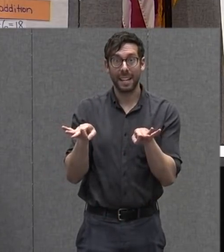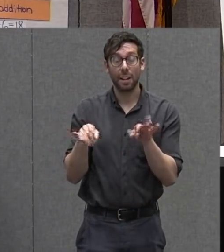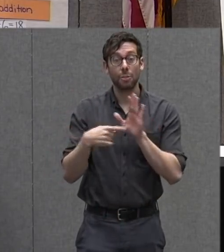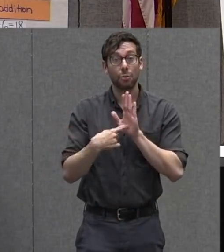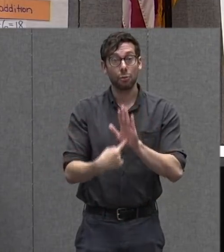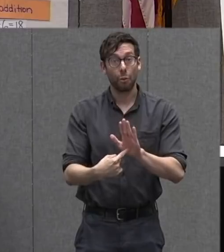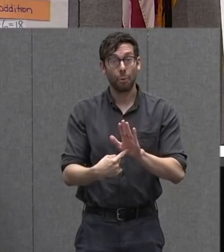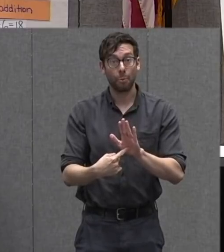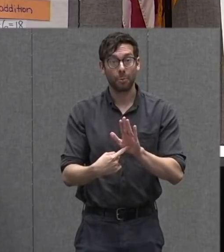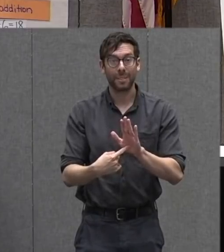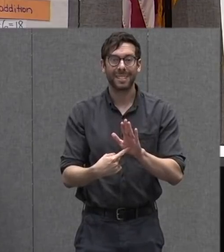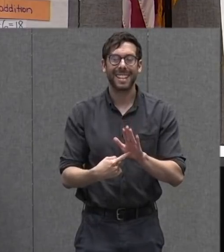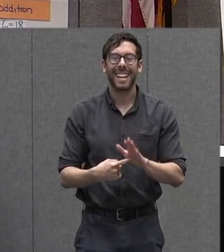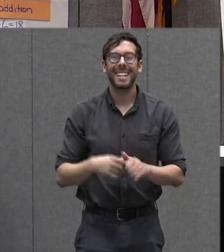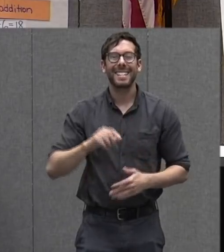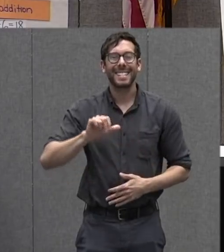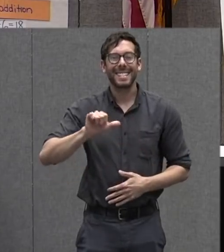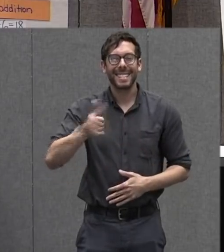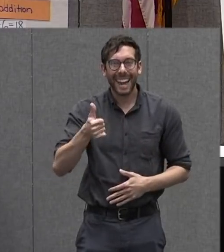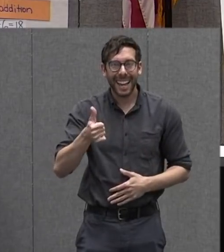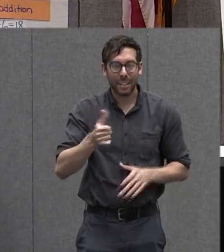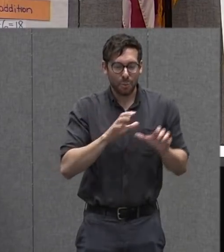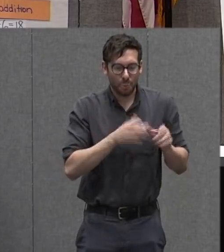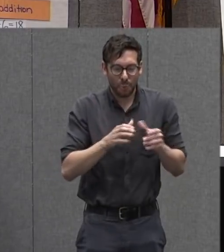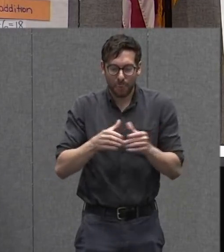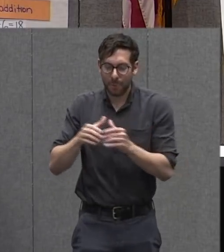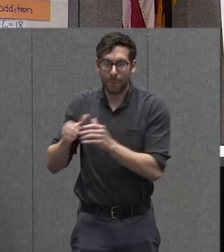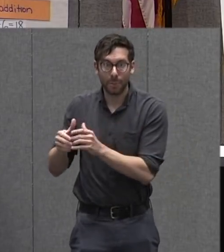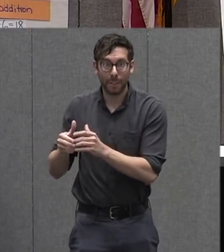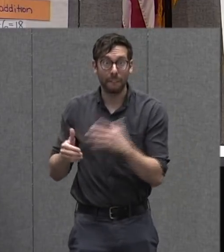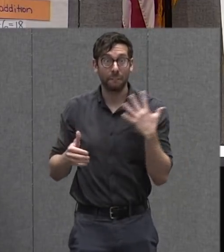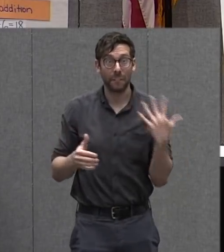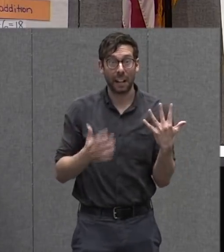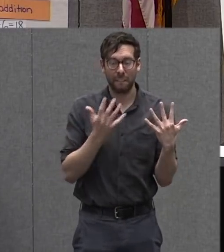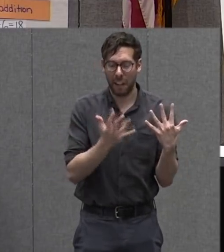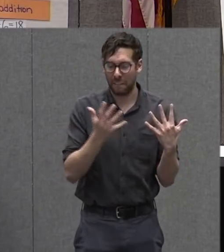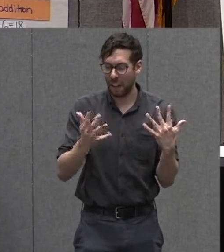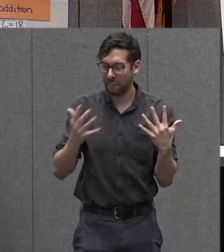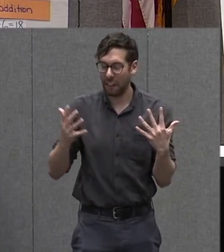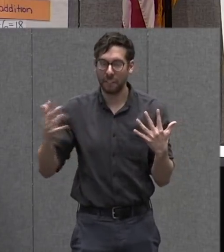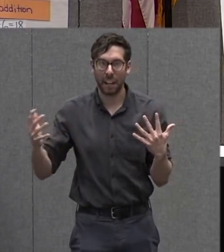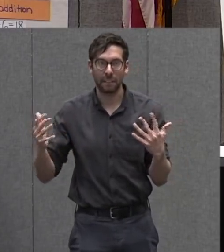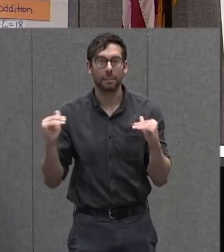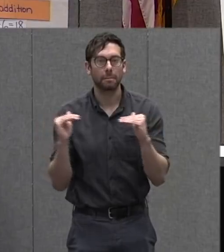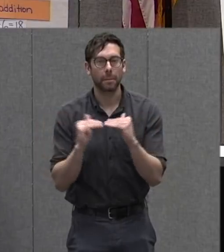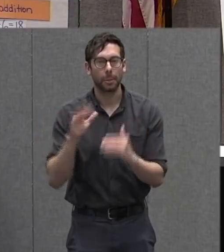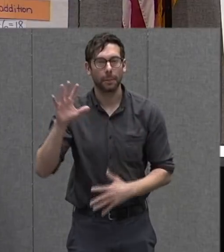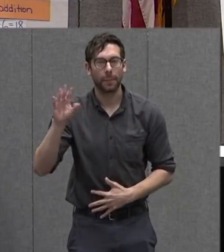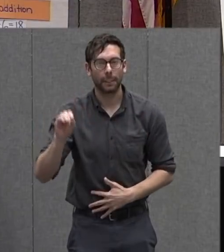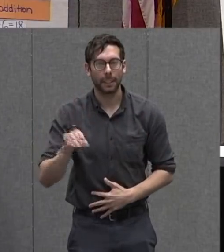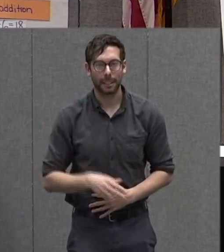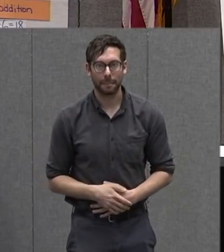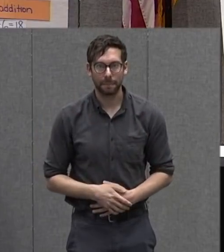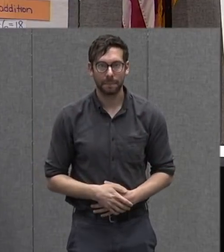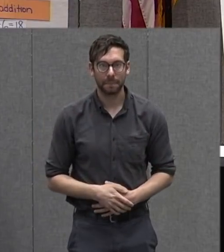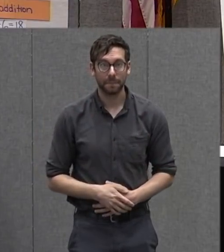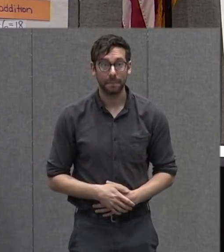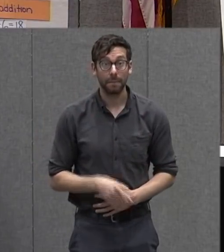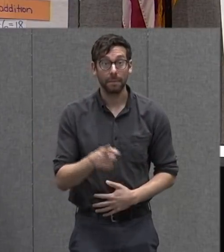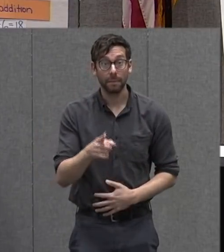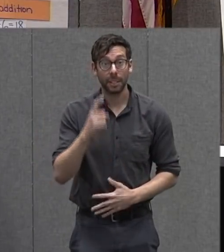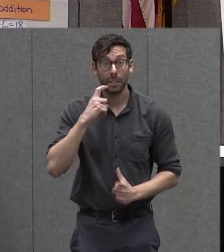of 5 to make 50. Let's go back to our dot pattern again. So, do you notice anything else about our groups